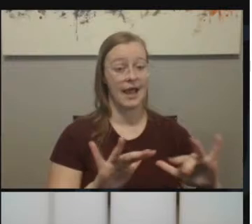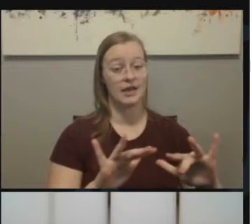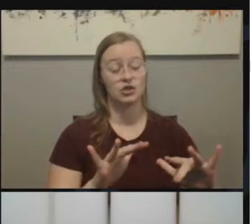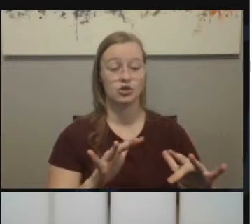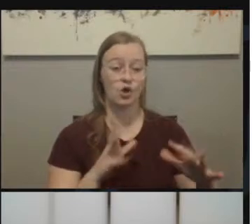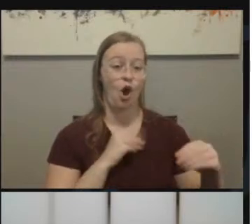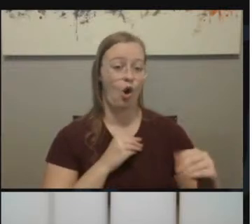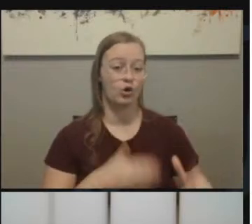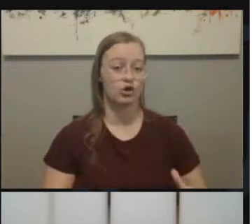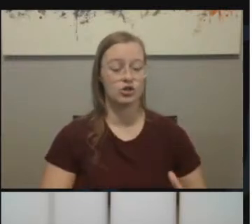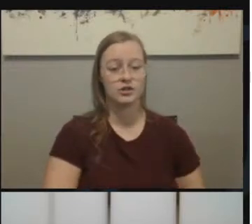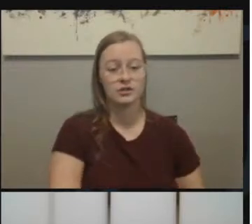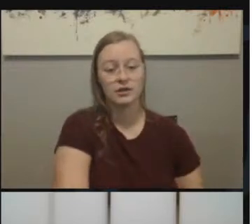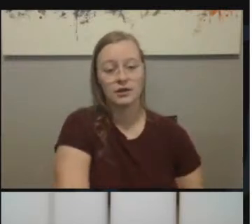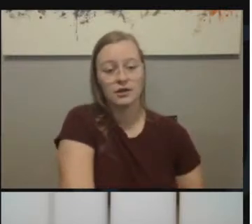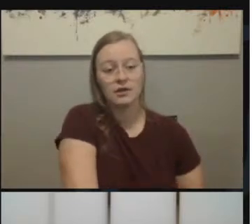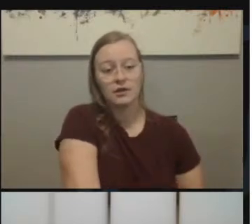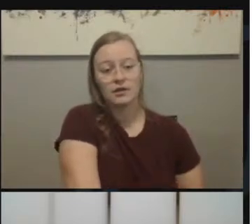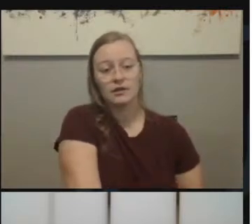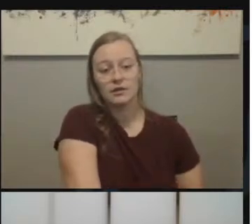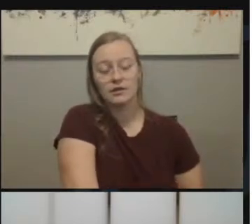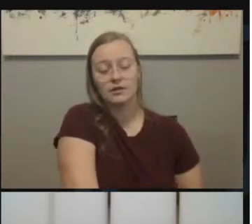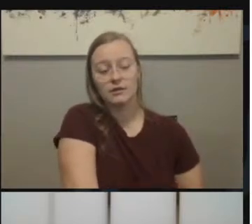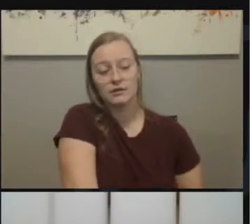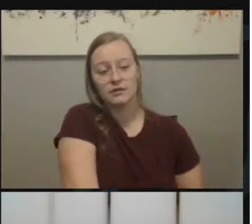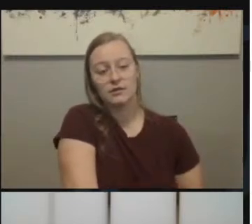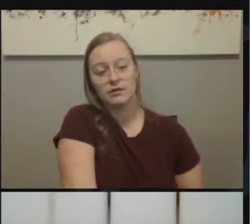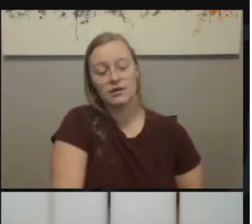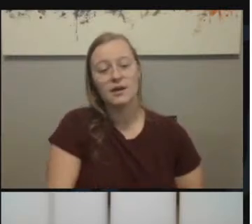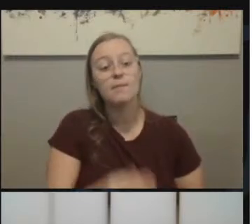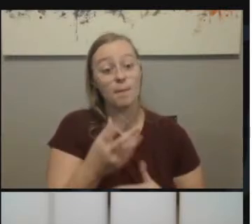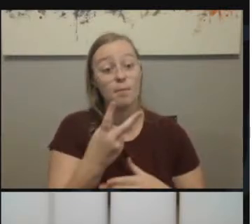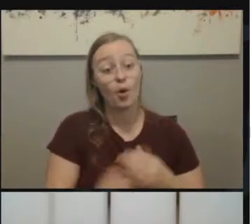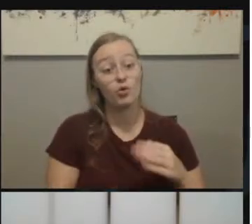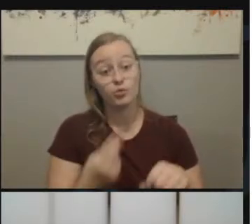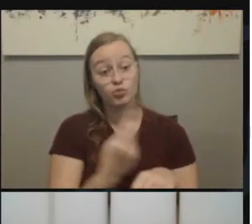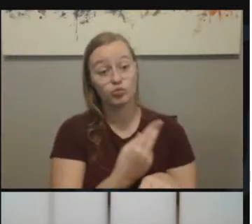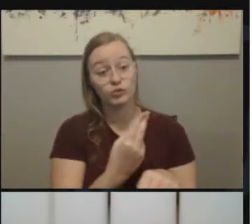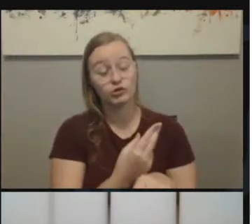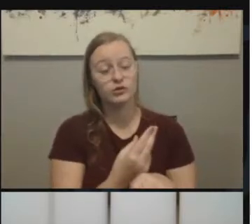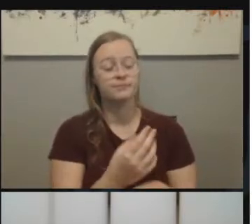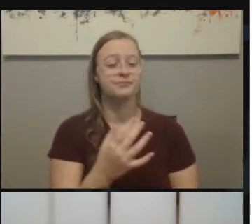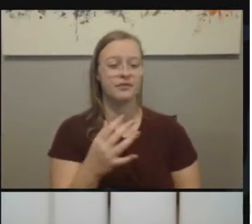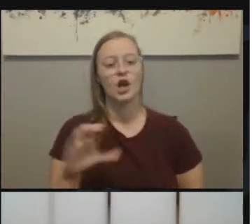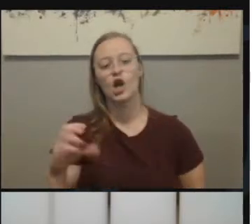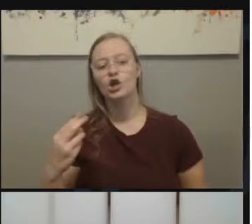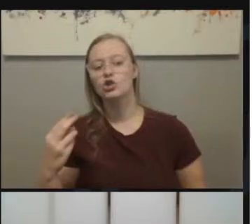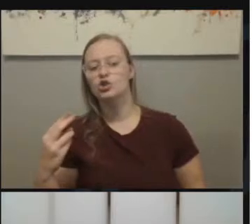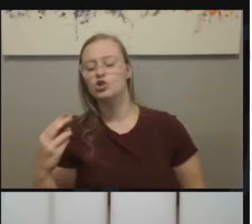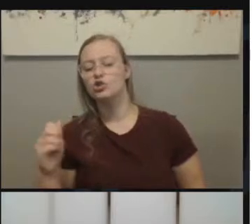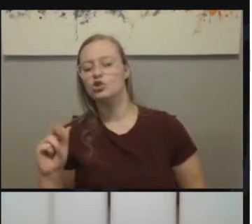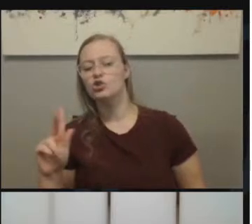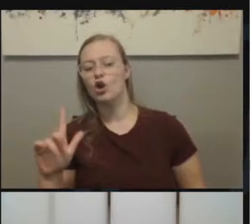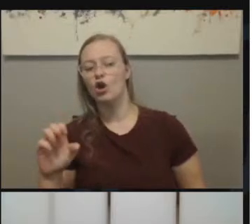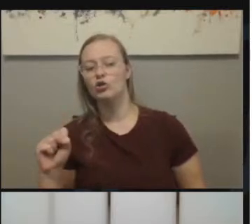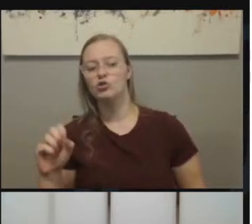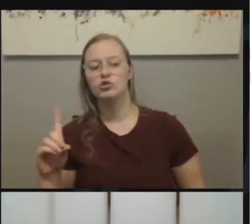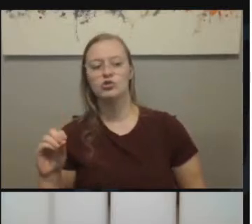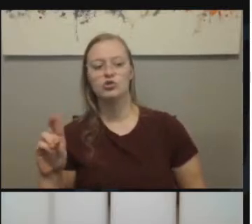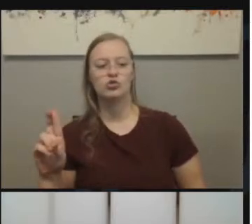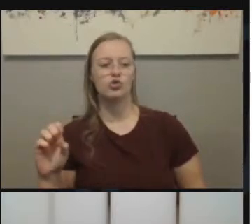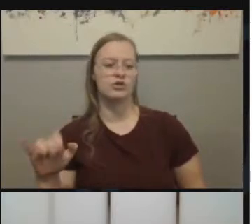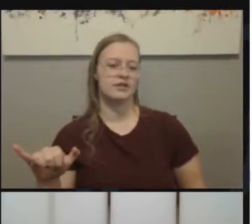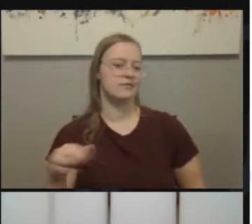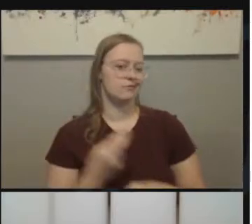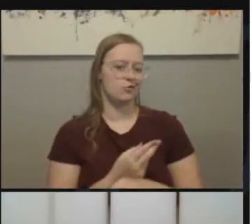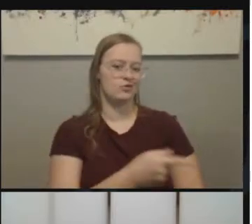County along the Tuckahoe, and both were manumitted in the manner that Charles Dorsey had done, 30,